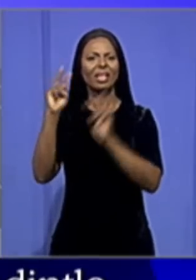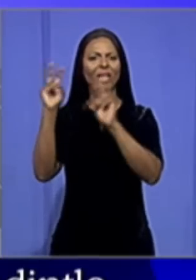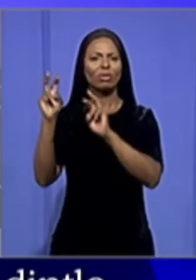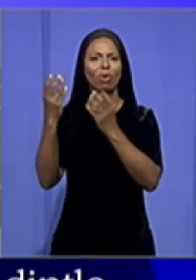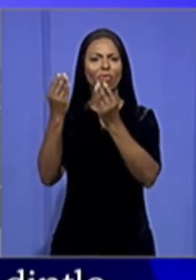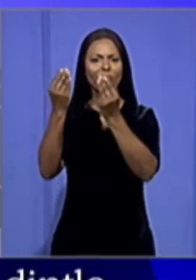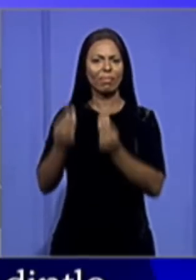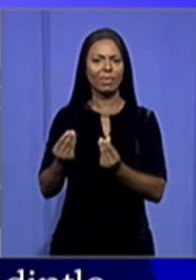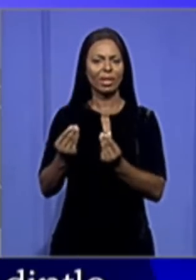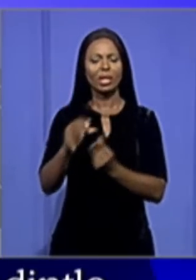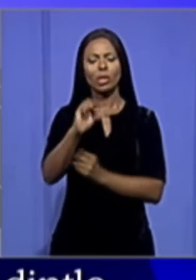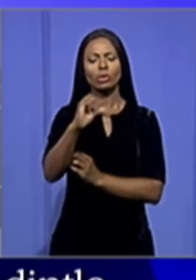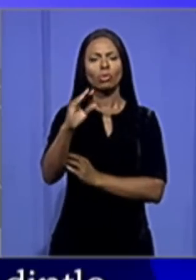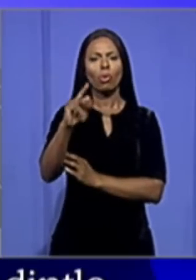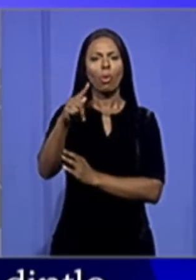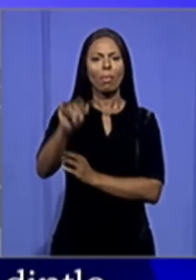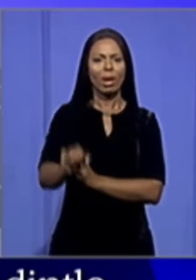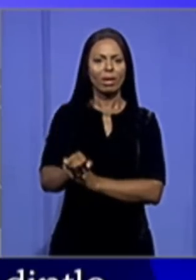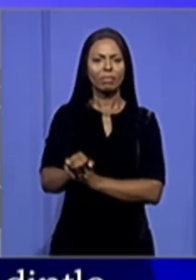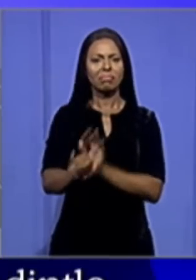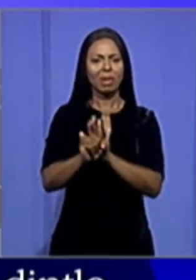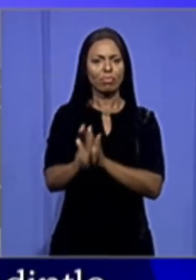tša setšhaba Skopa.